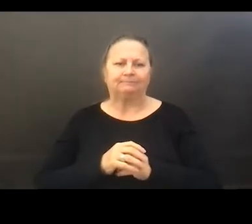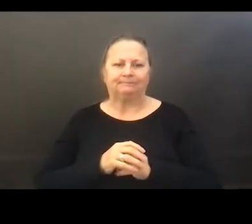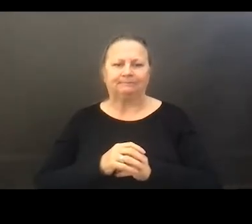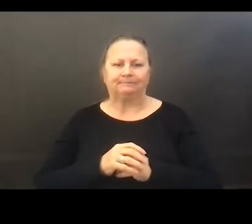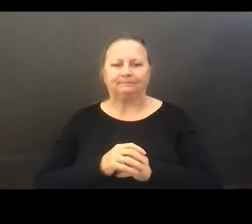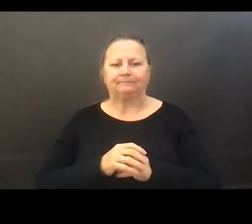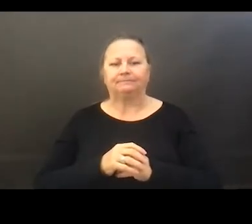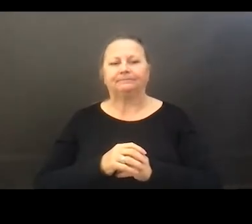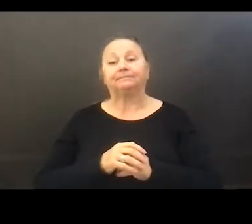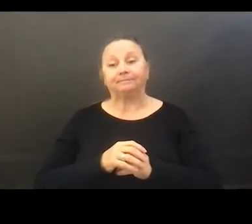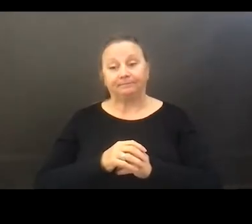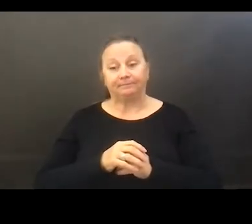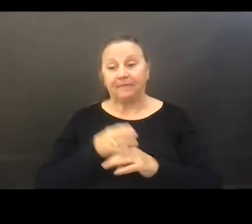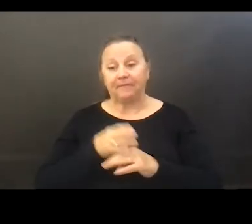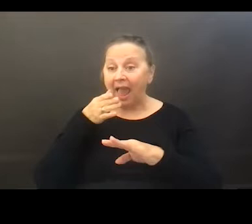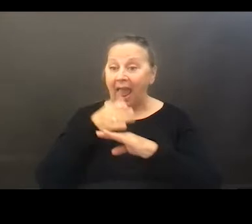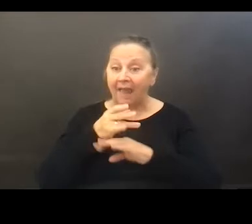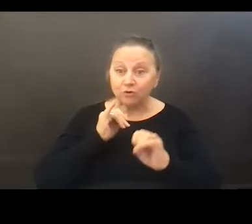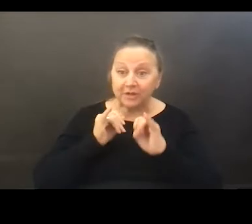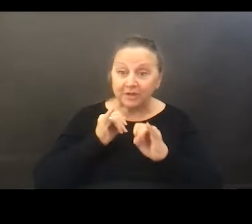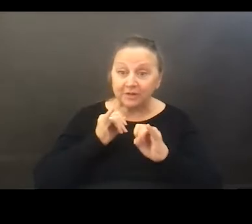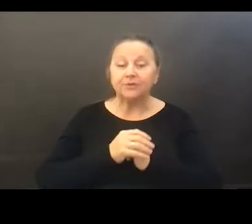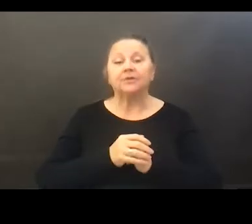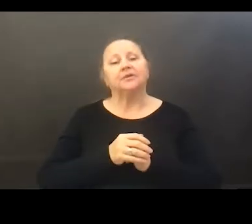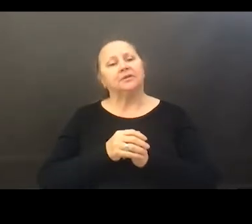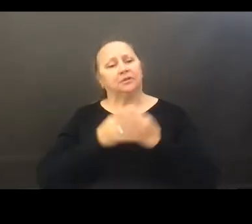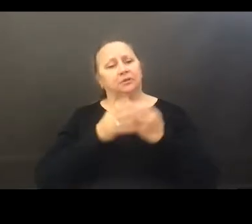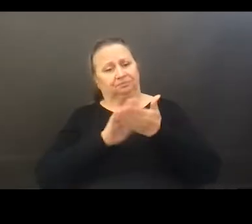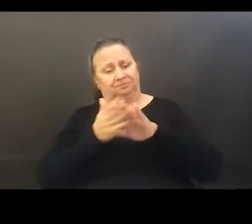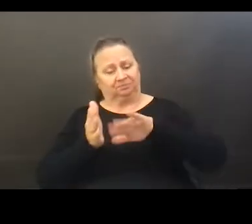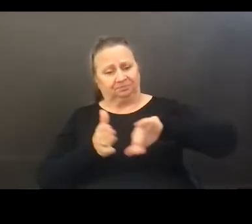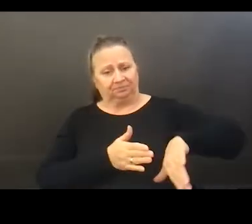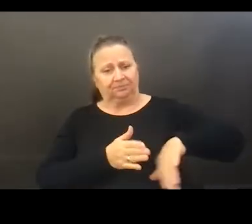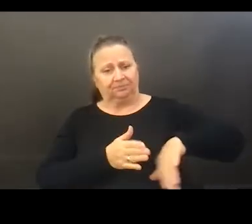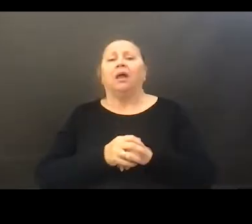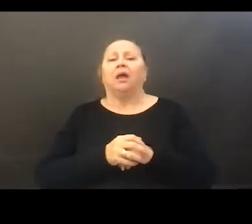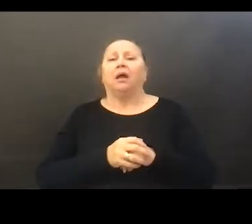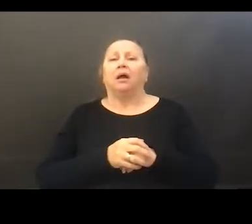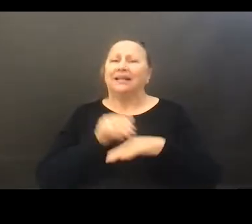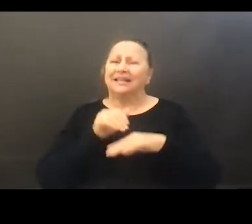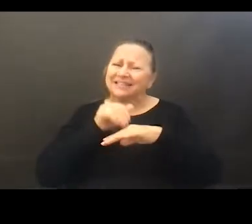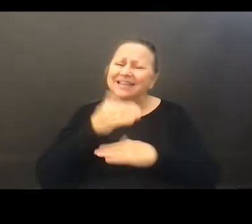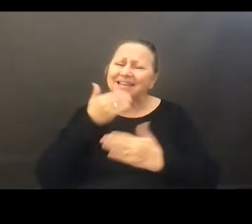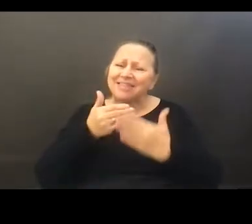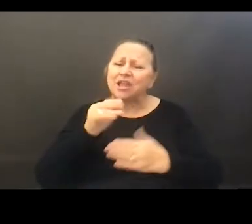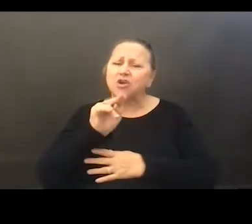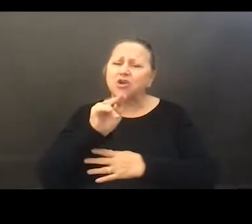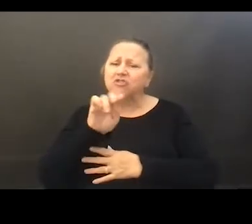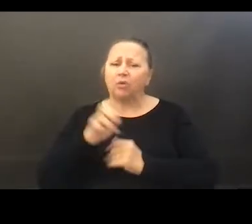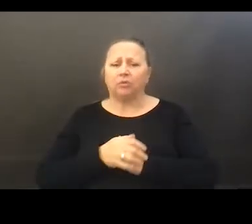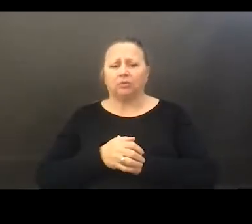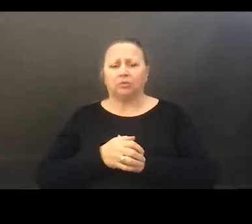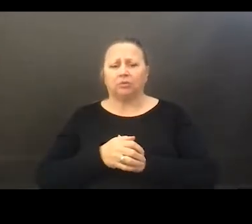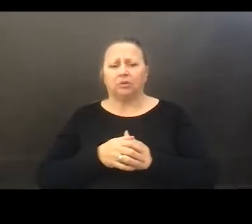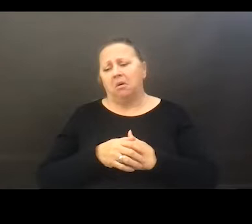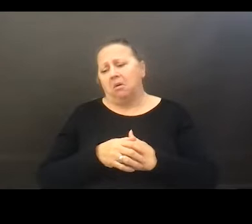Now, after the interview, got that done, send a thank you note, either an email or maybe even a LinkedIn connection,